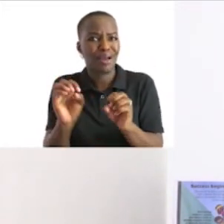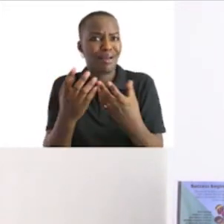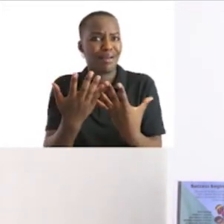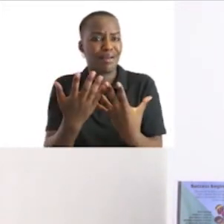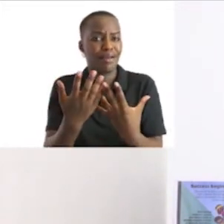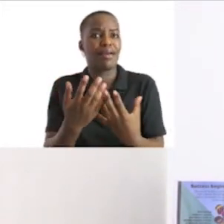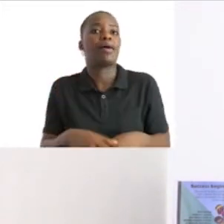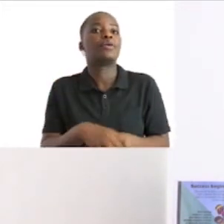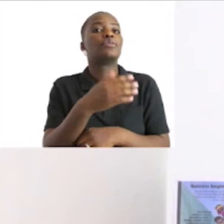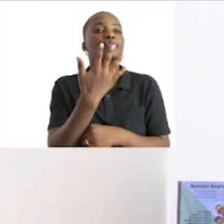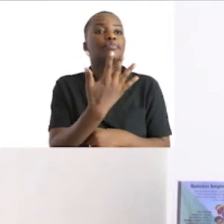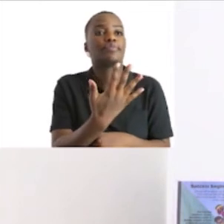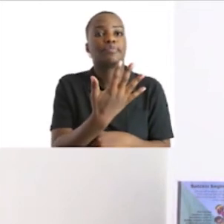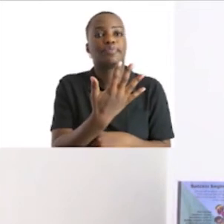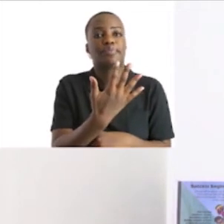5.